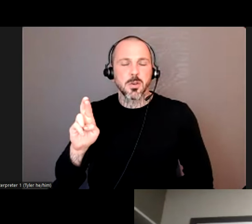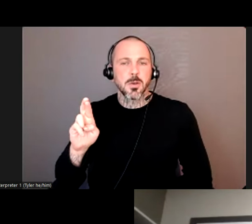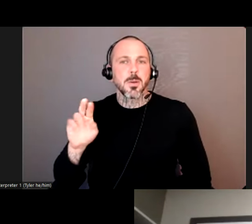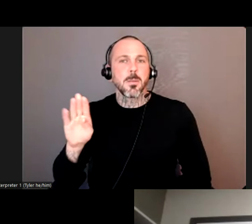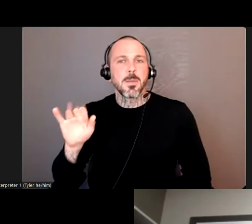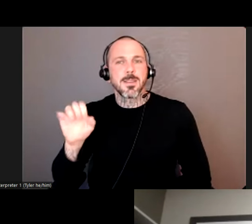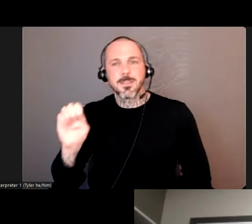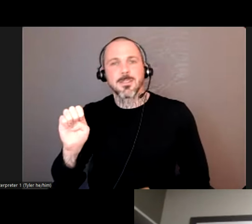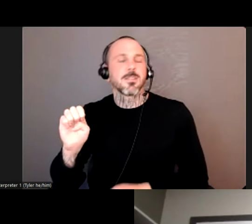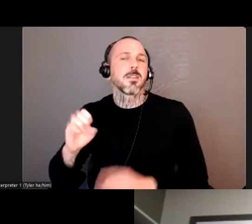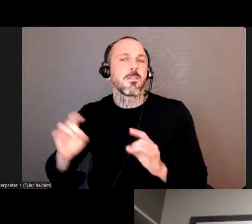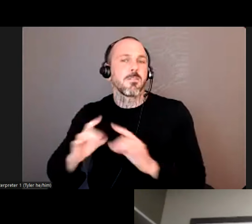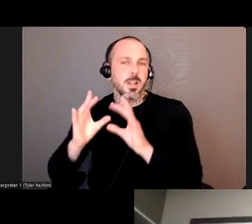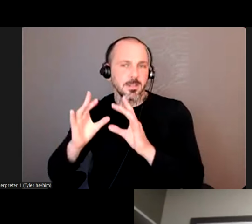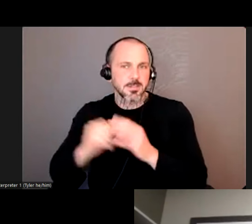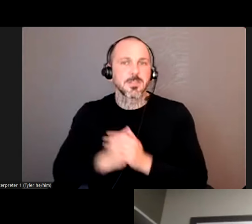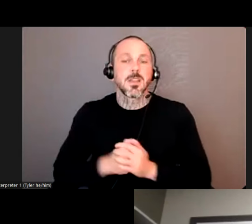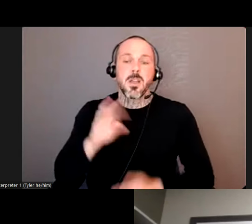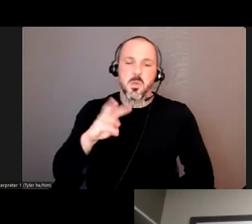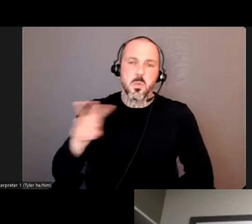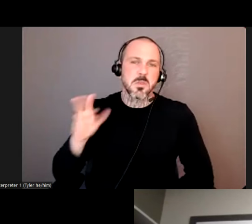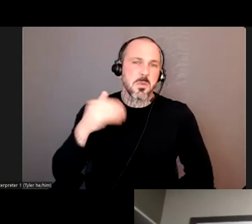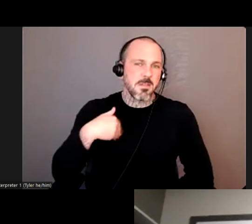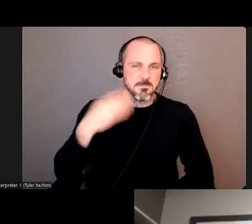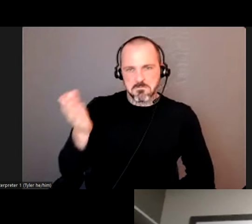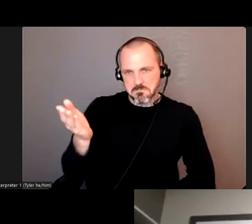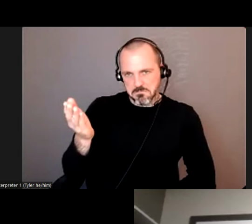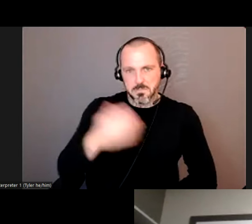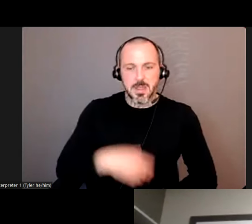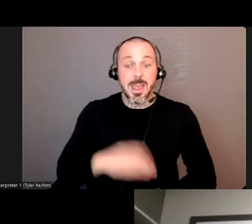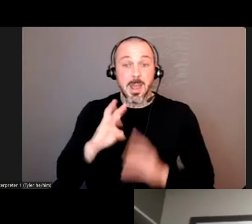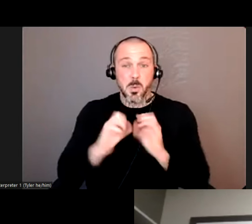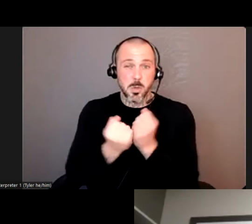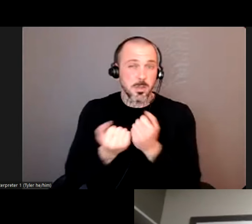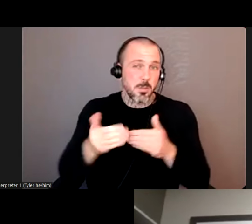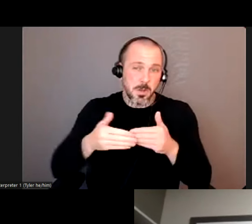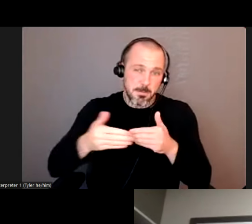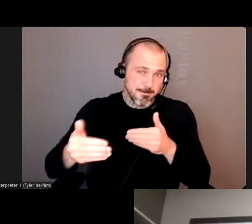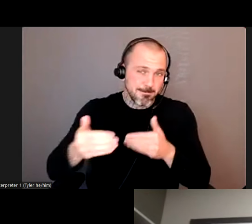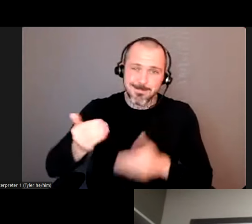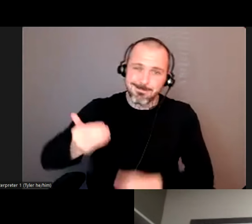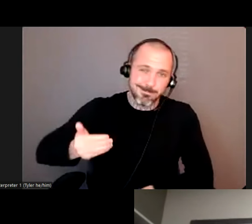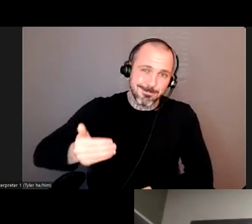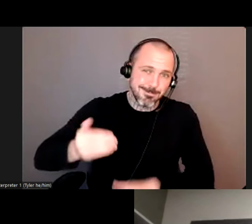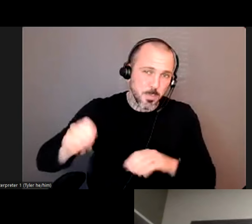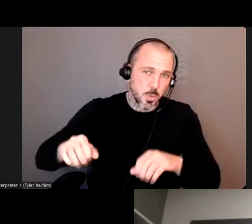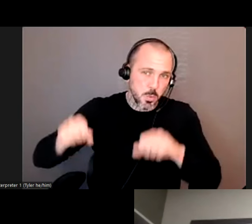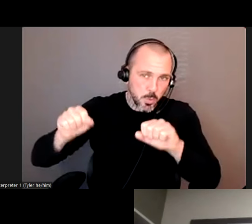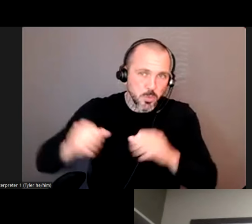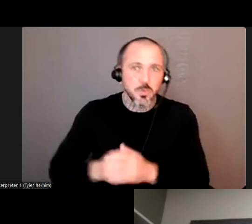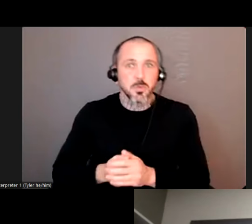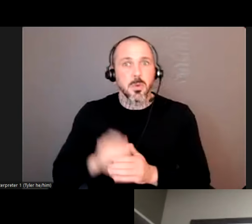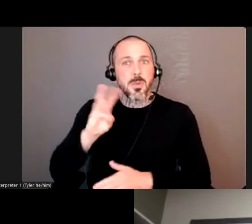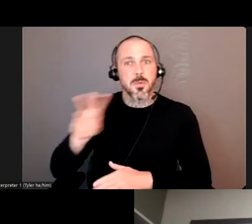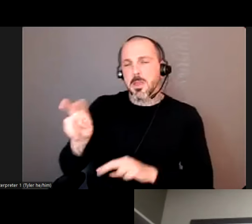event. And we continually host webinars, so you can check out our upcoming webinars that are